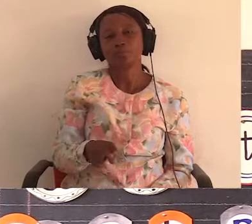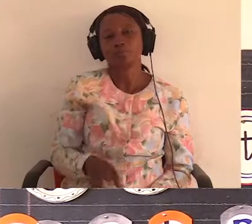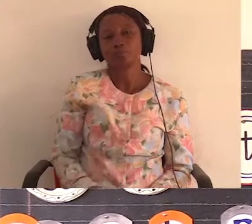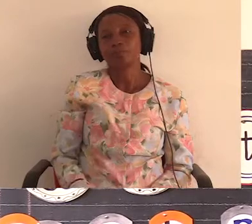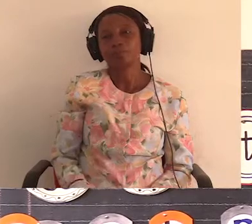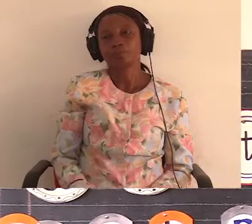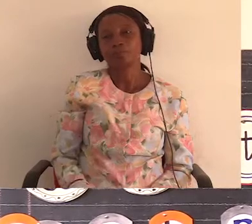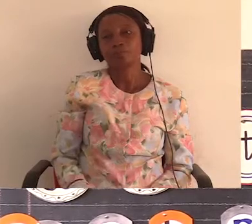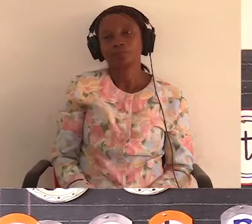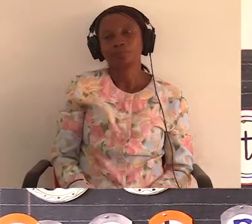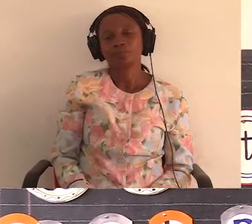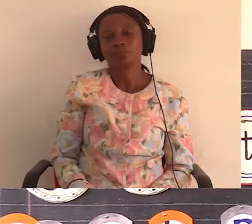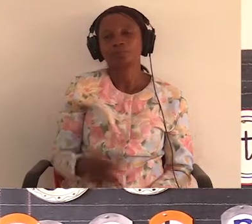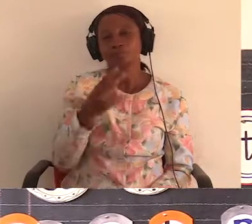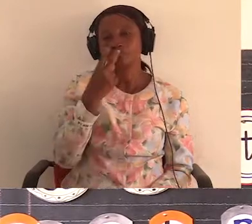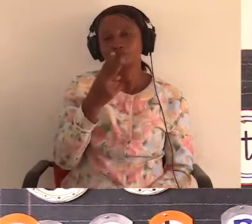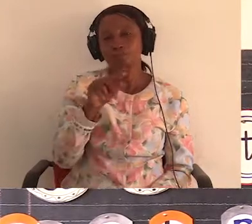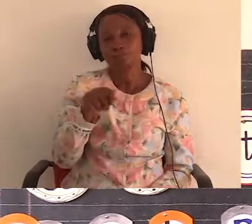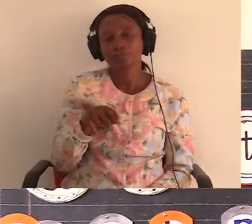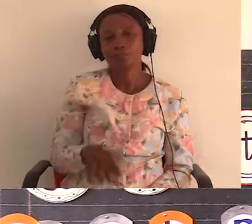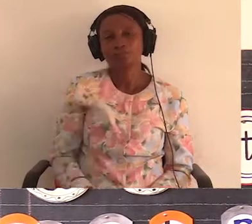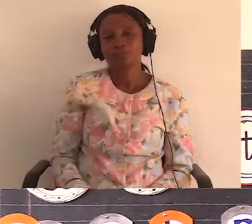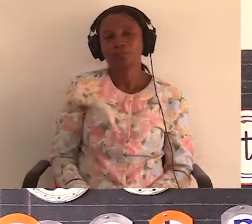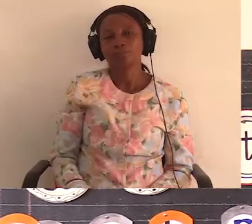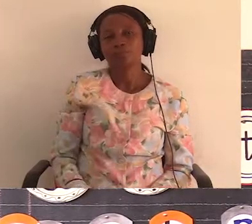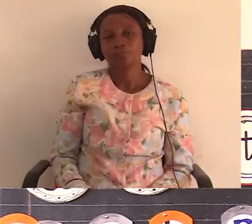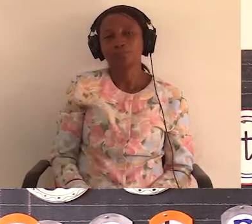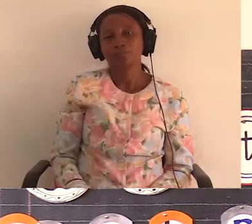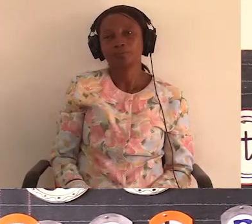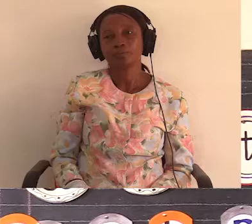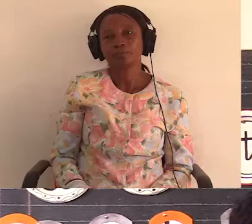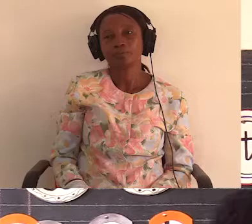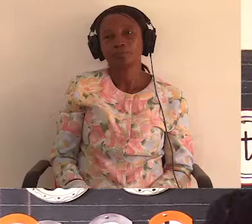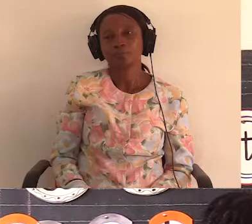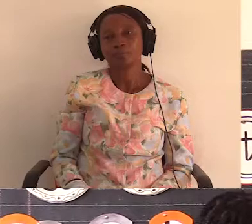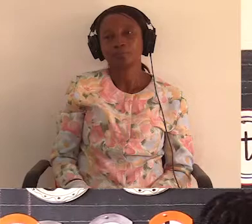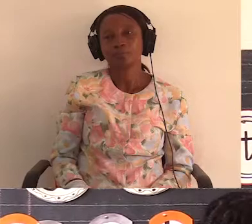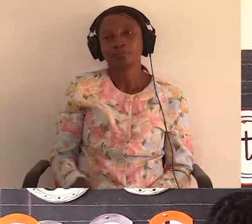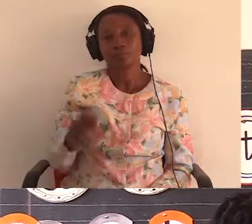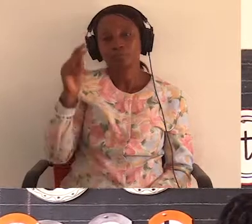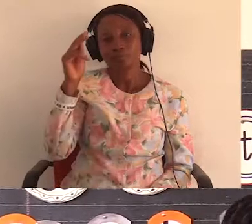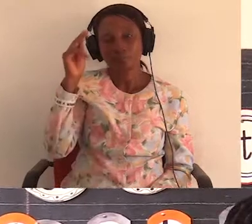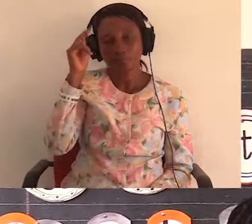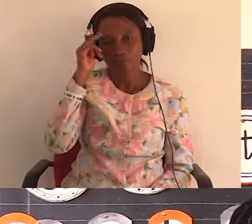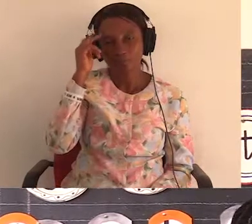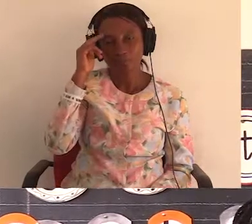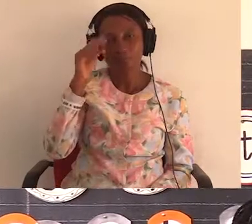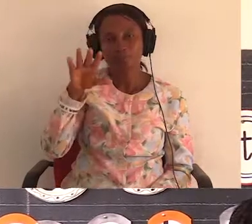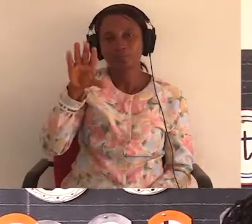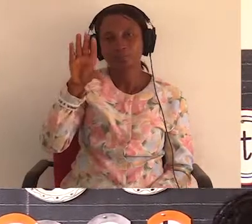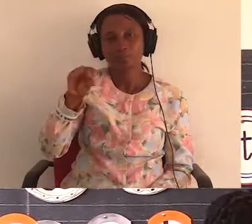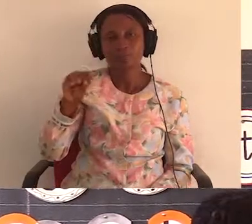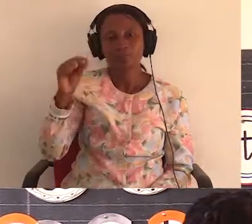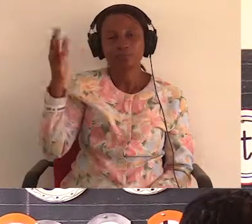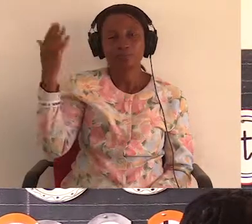Mm. Have you seen that? Now you realize that we have done